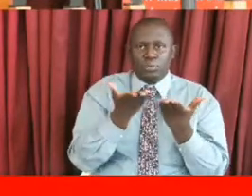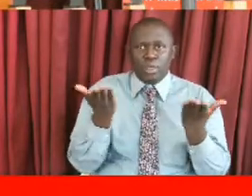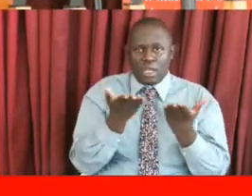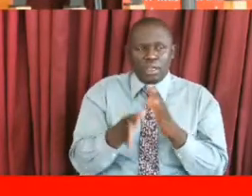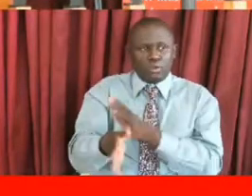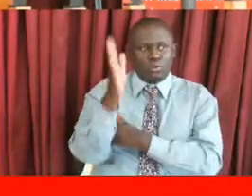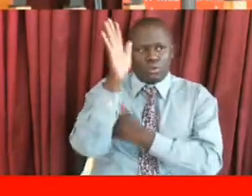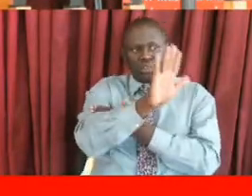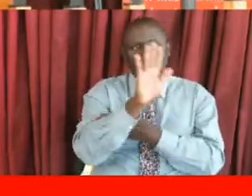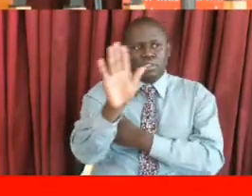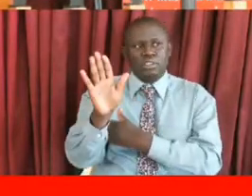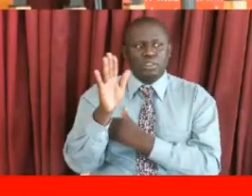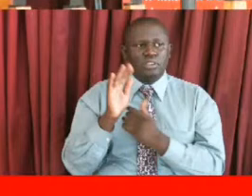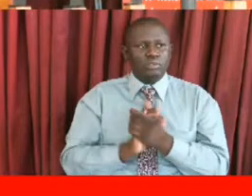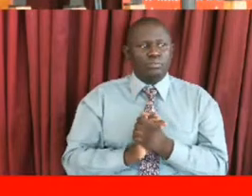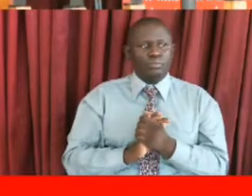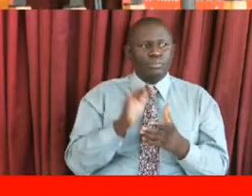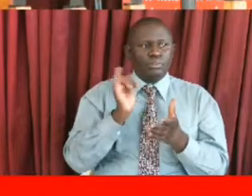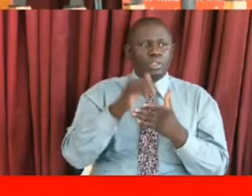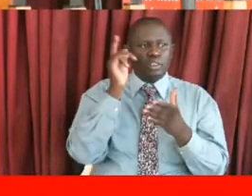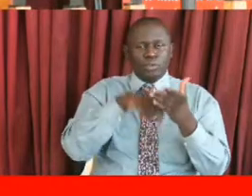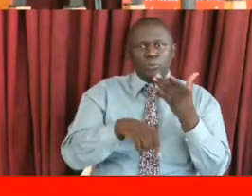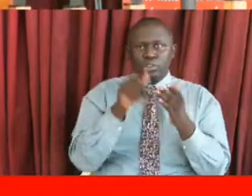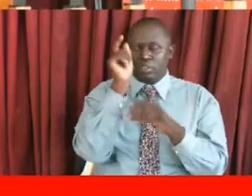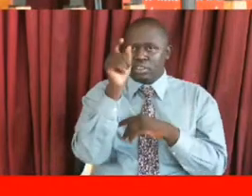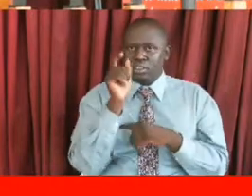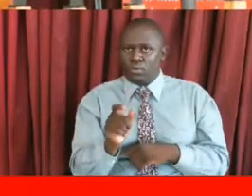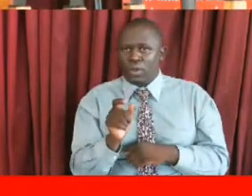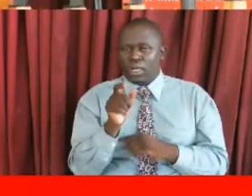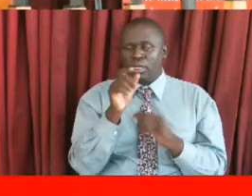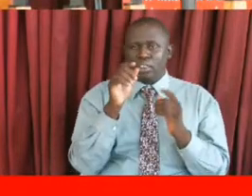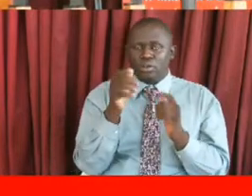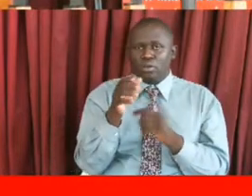wherever it is that is what the word